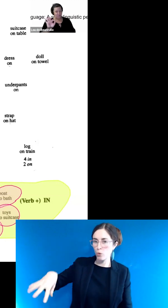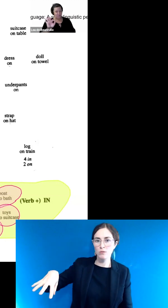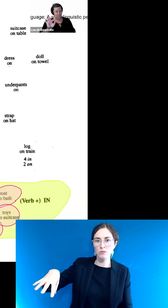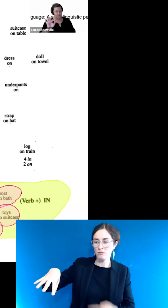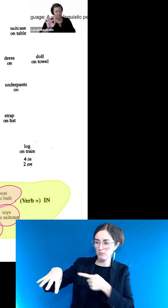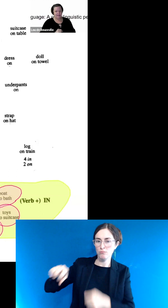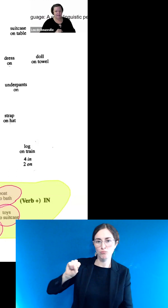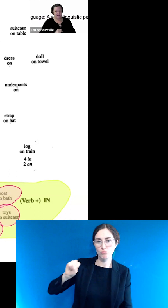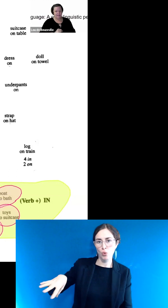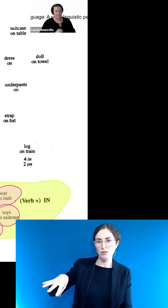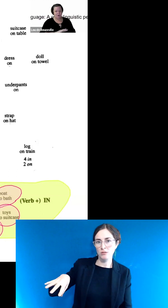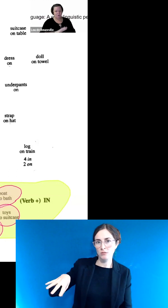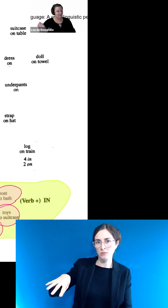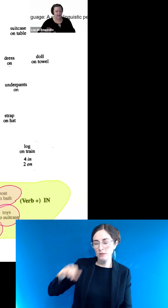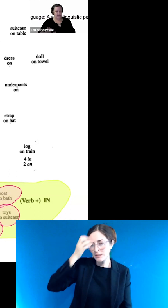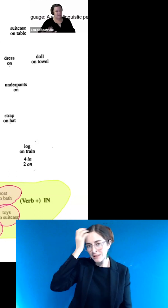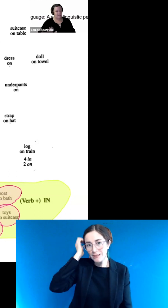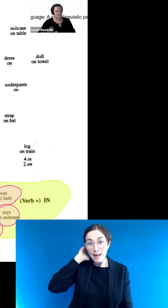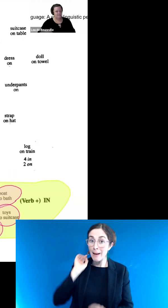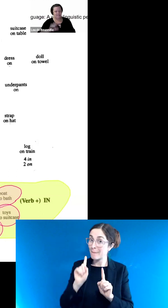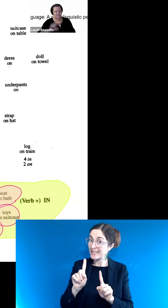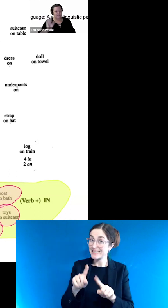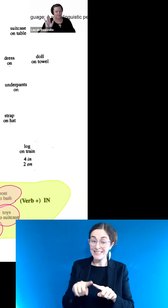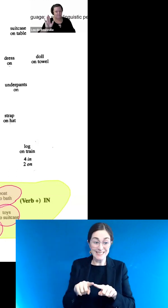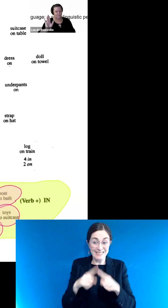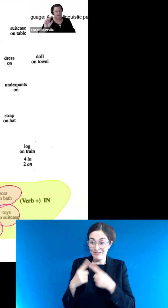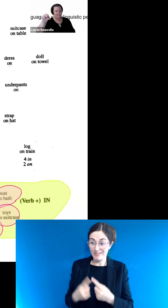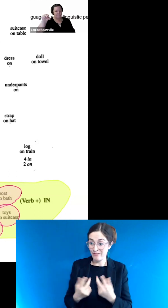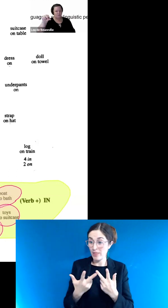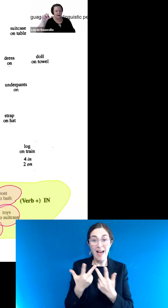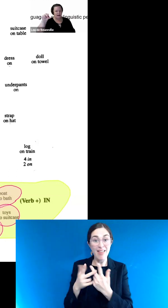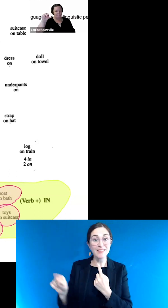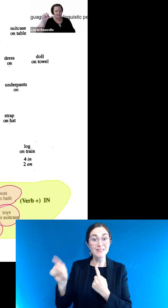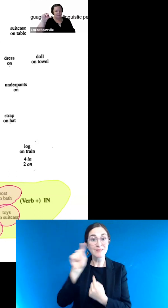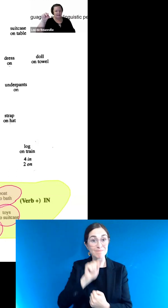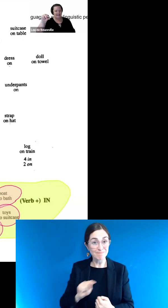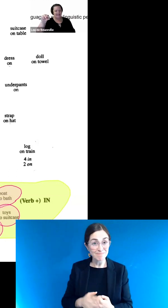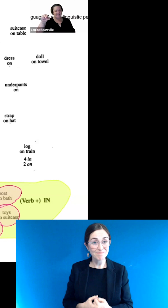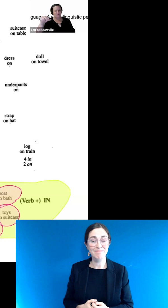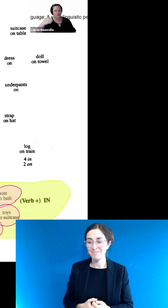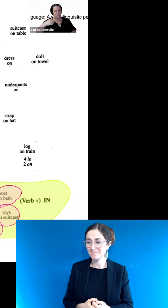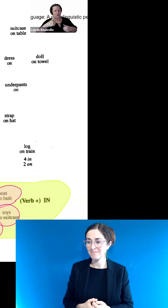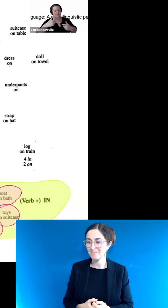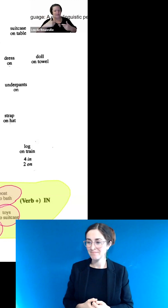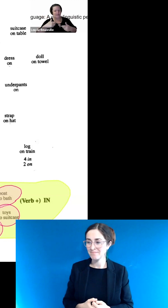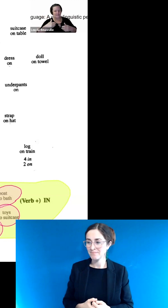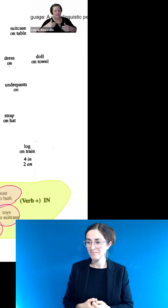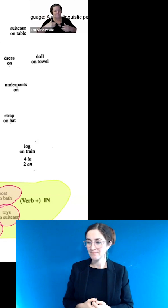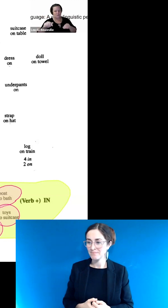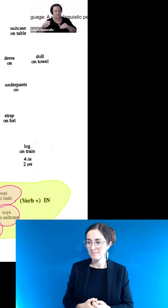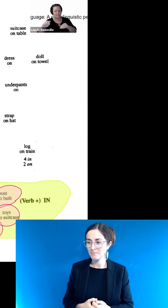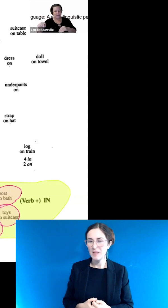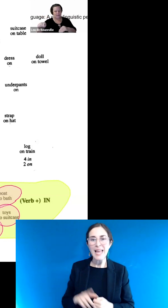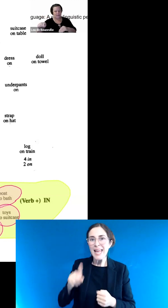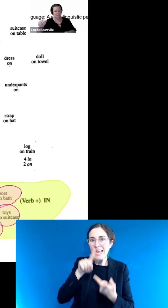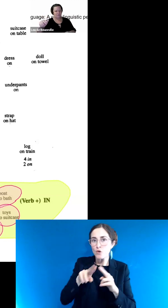for how you're putting it in. Most of the others, different, except for, again, if you're not showing